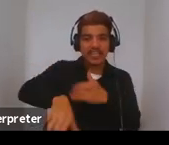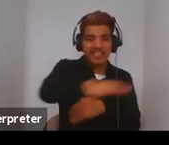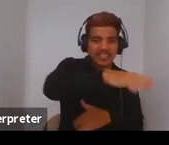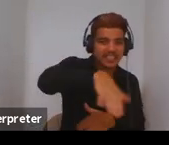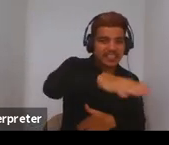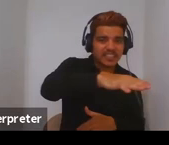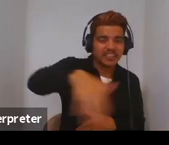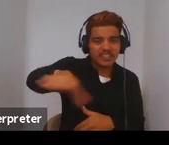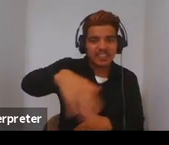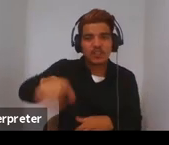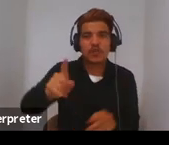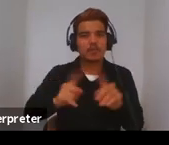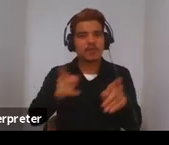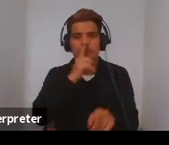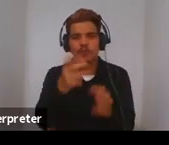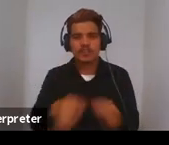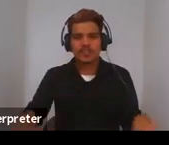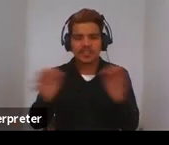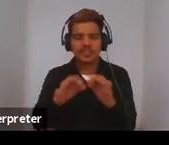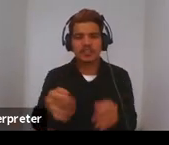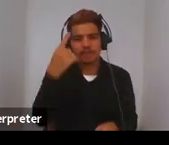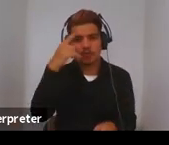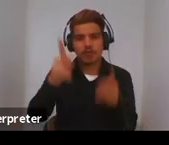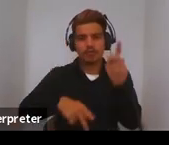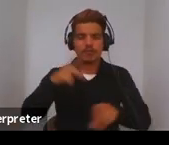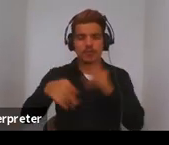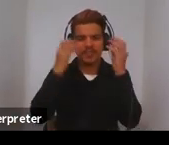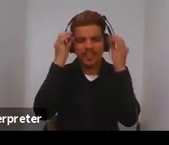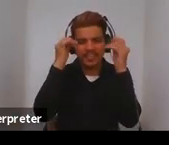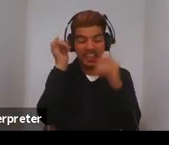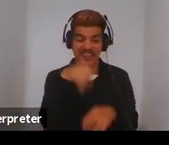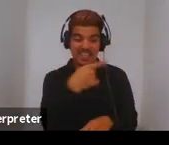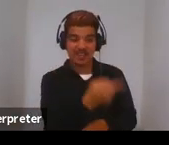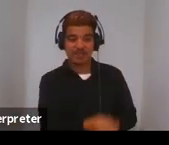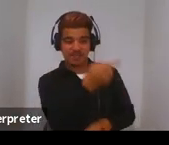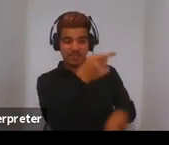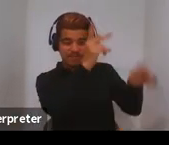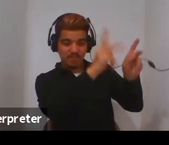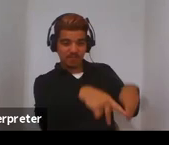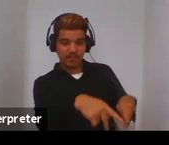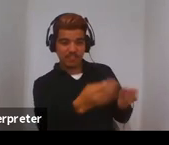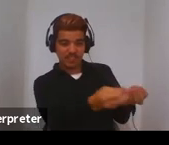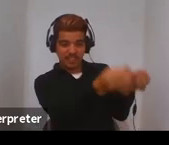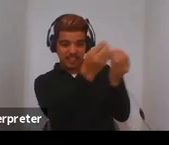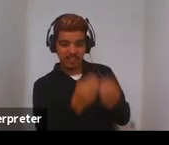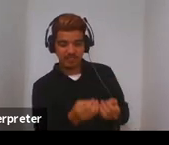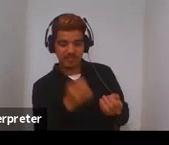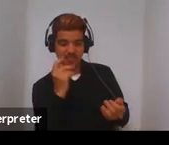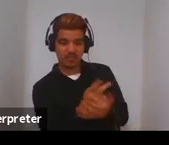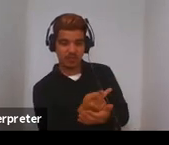but it's really important for people to consider, is that person able to give consent? Are they sober to give